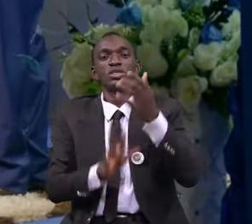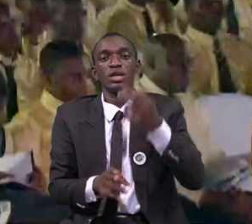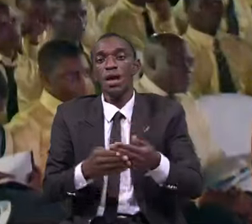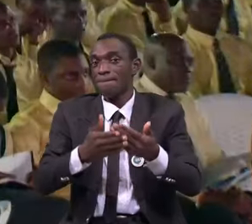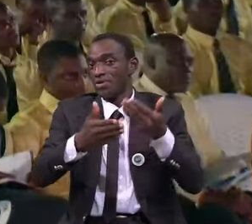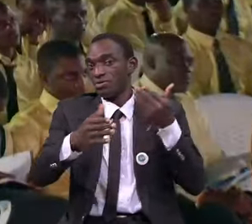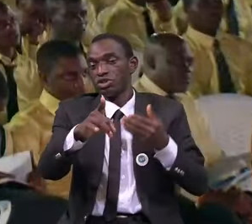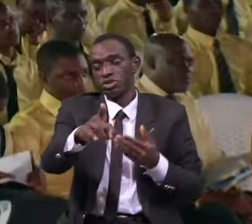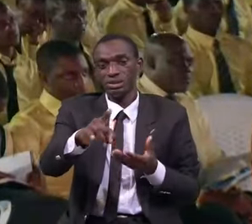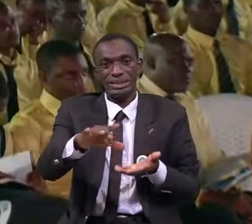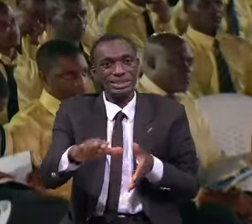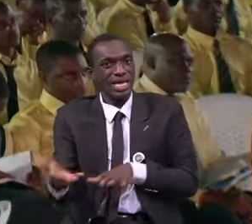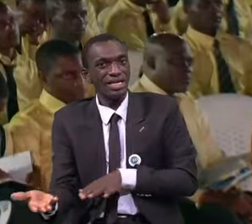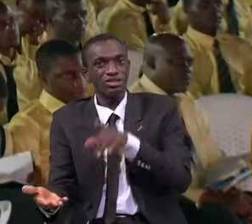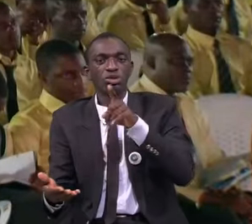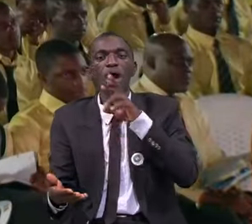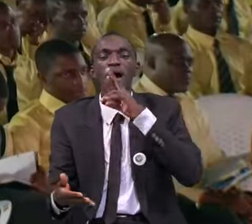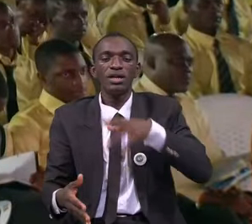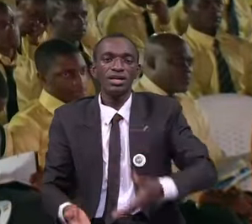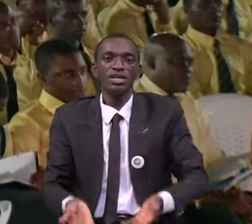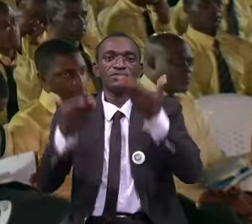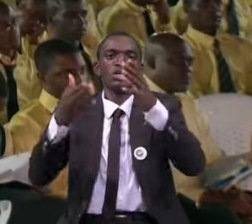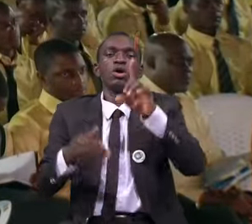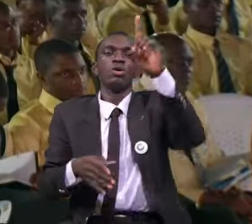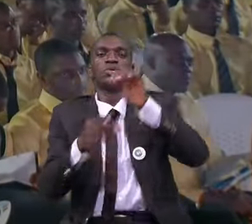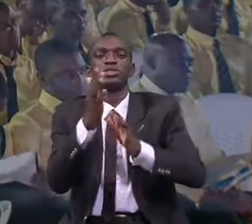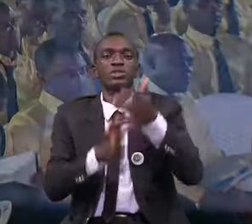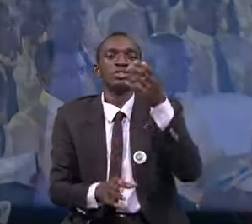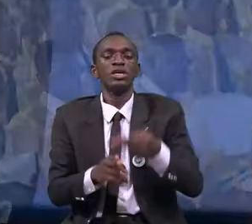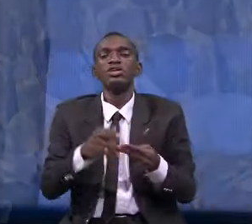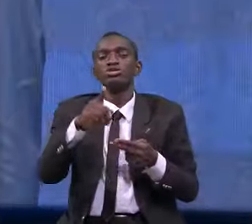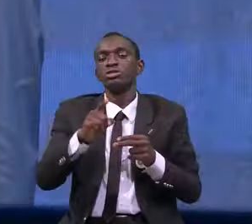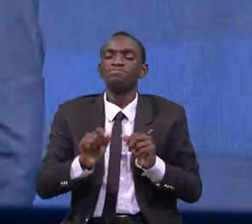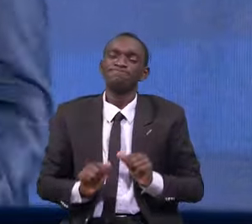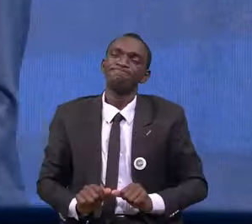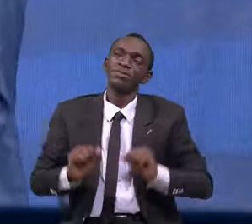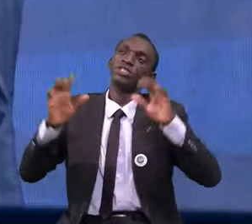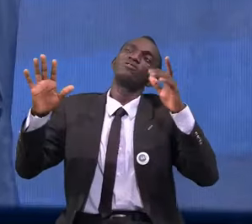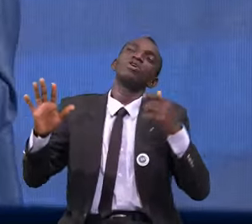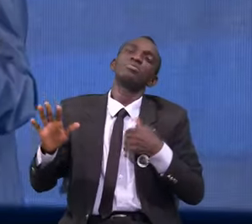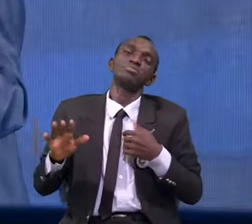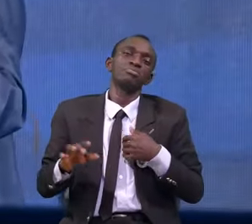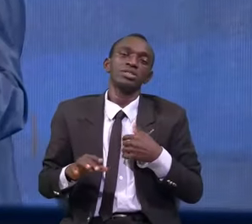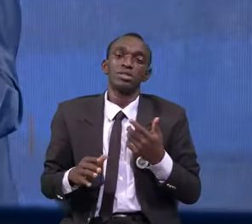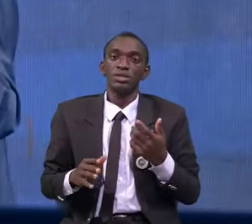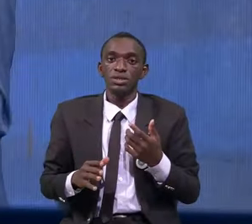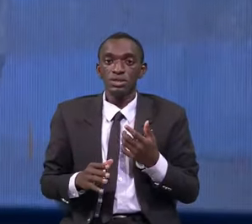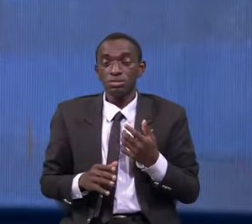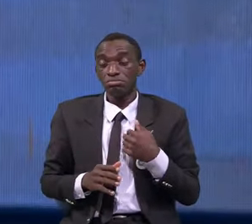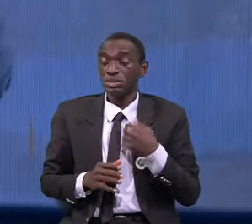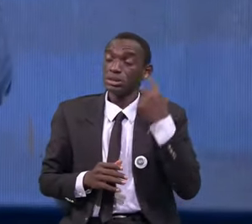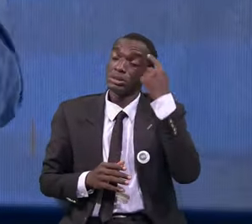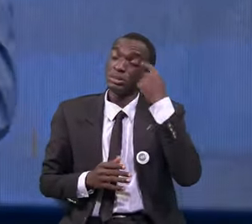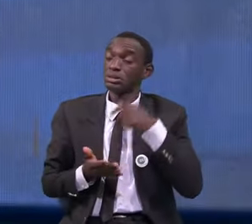up. Where you've given up and given in. And you have said, this is my life